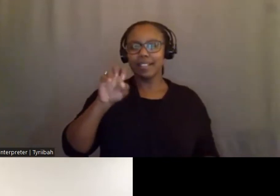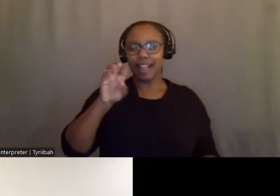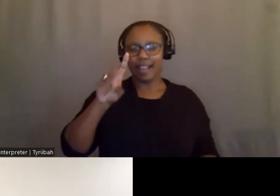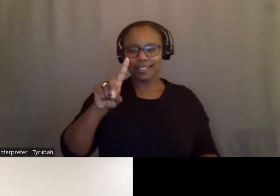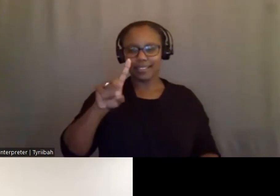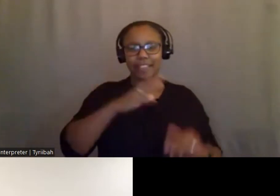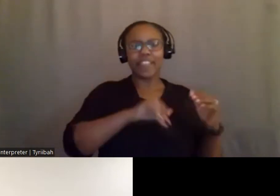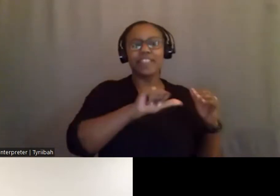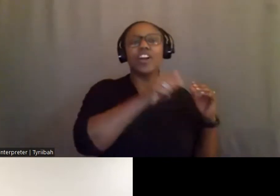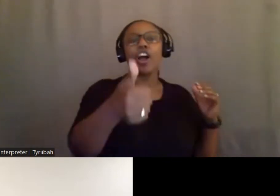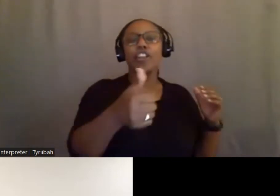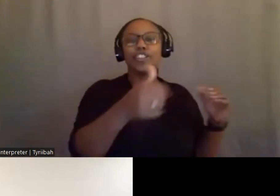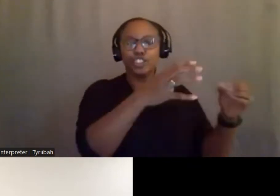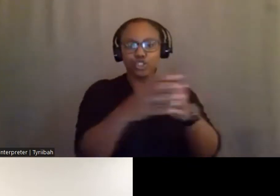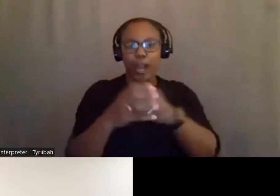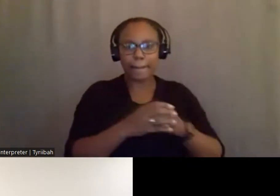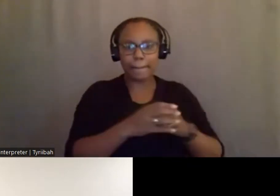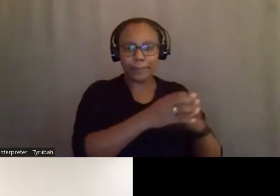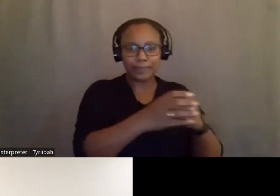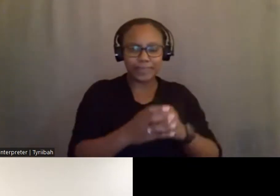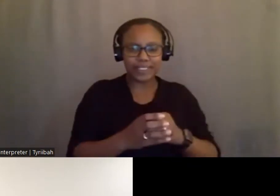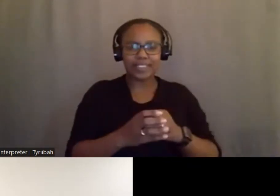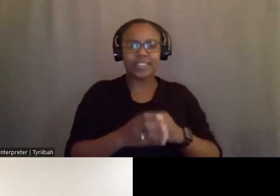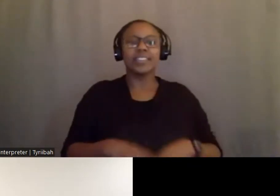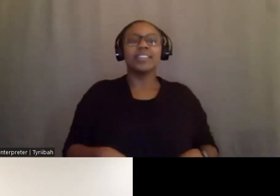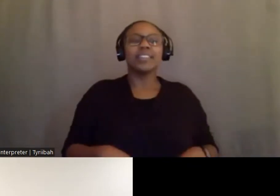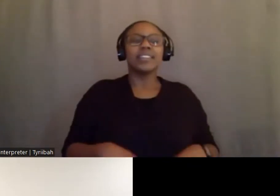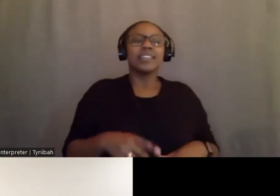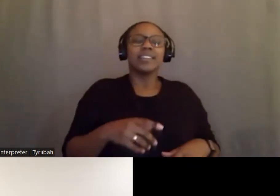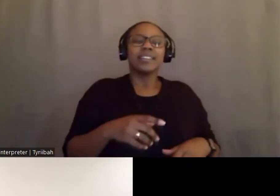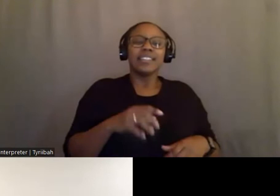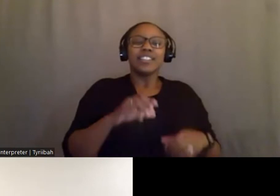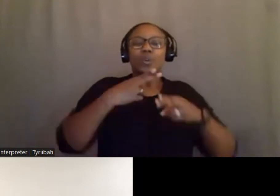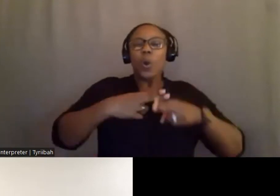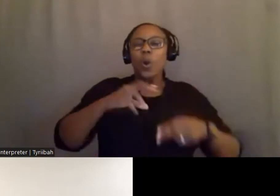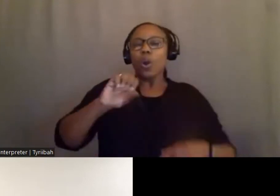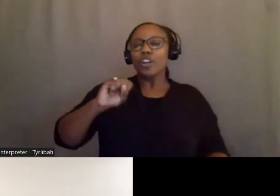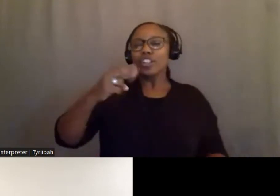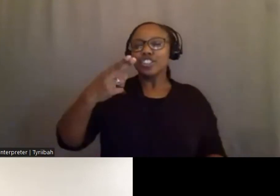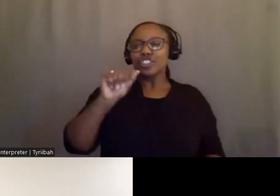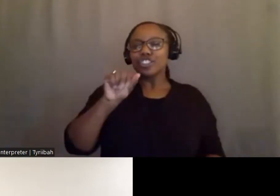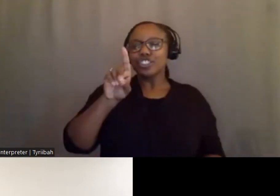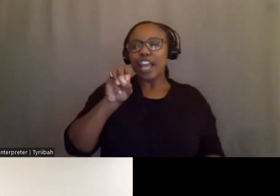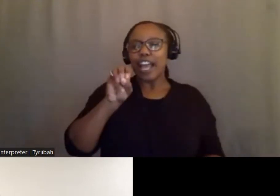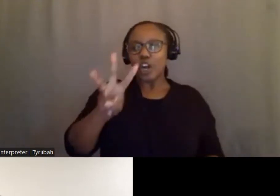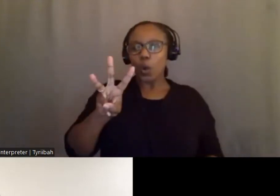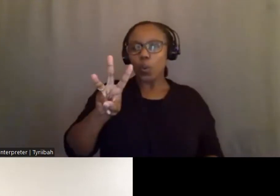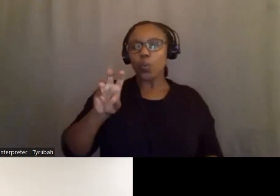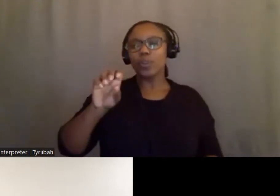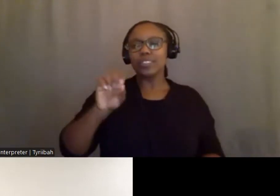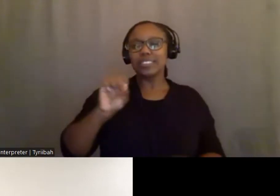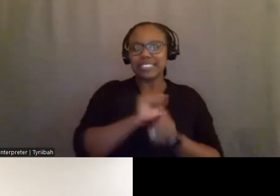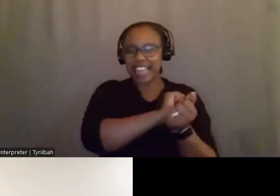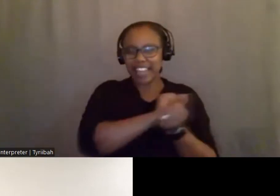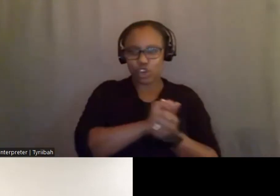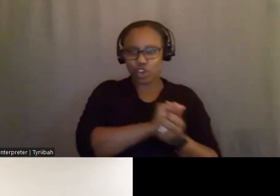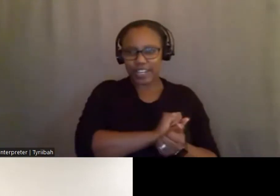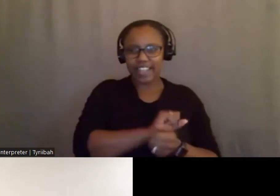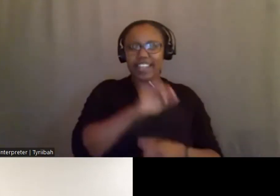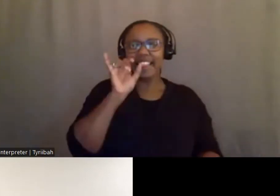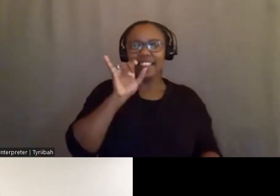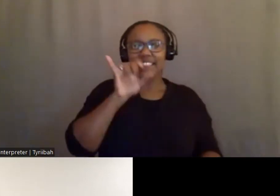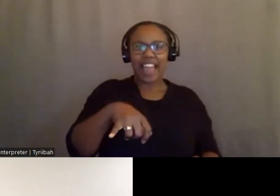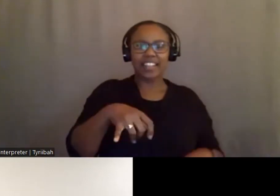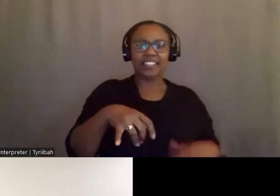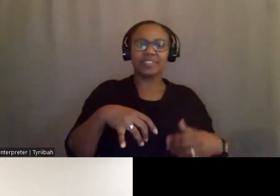being involved in chattel slavery and the kind of the same model as white Americans. There are other Western Indian people like the